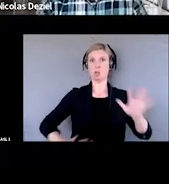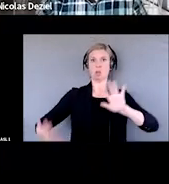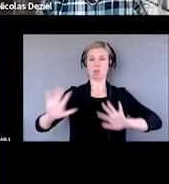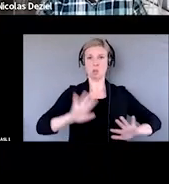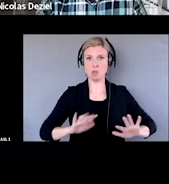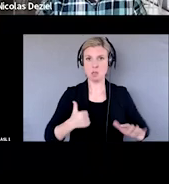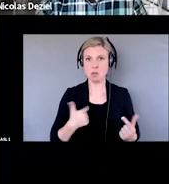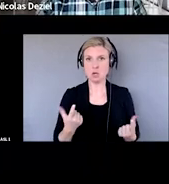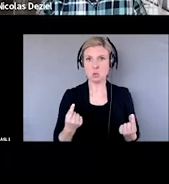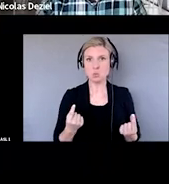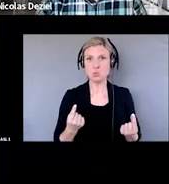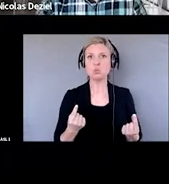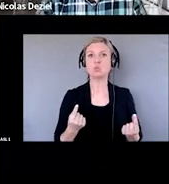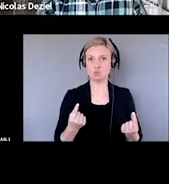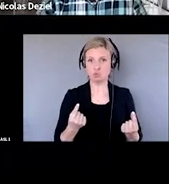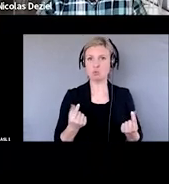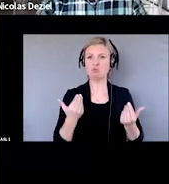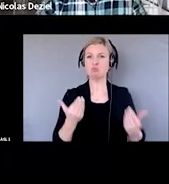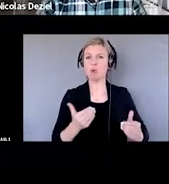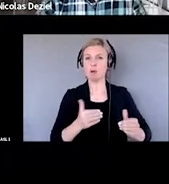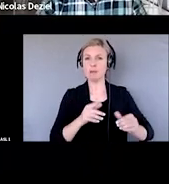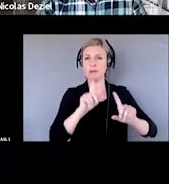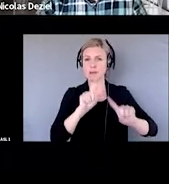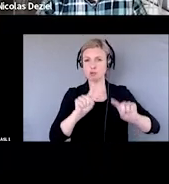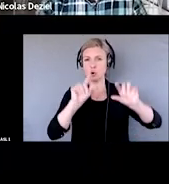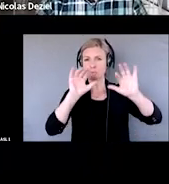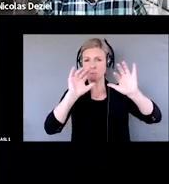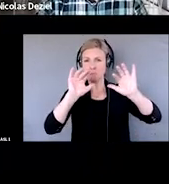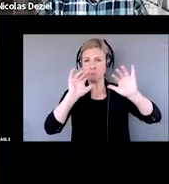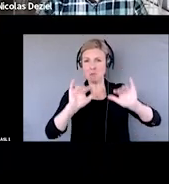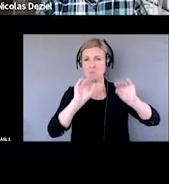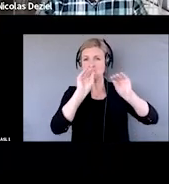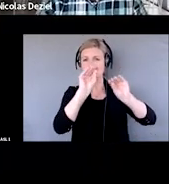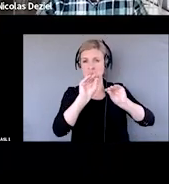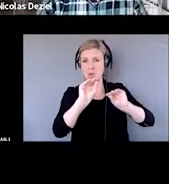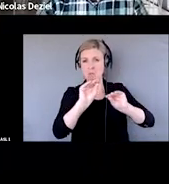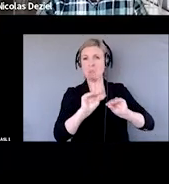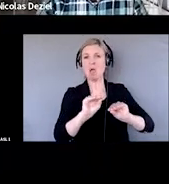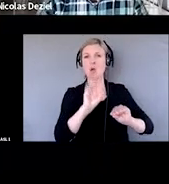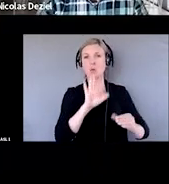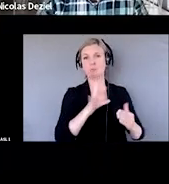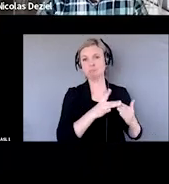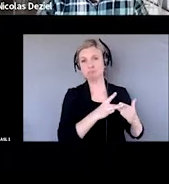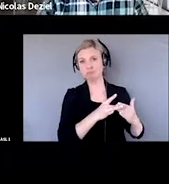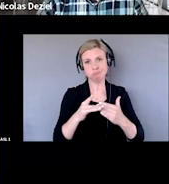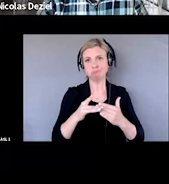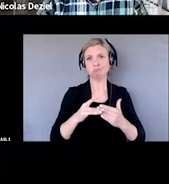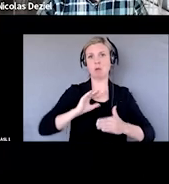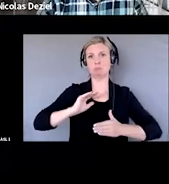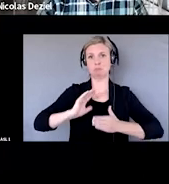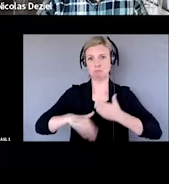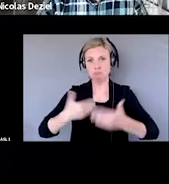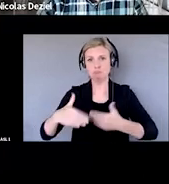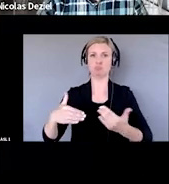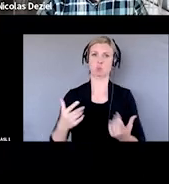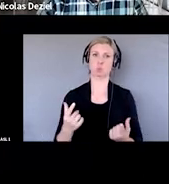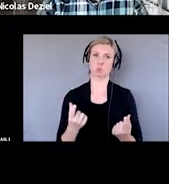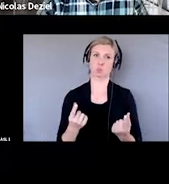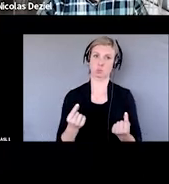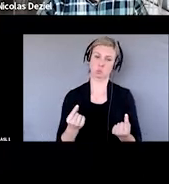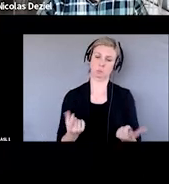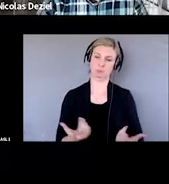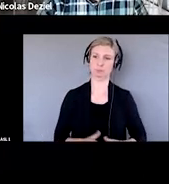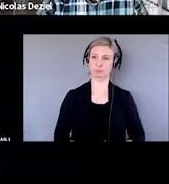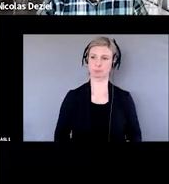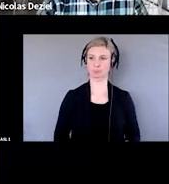actually give you some help in that regard. It'll give you first steps you may want to consider in strategizing